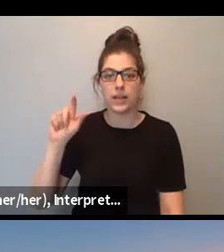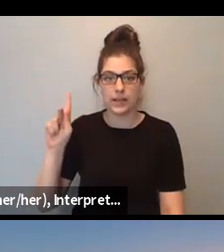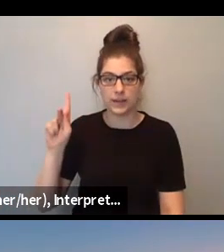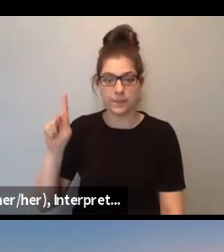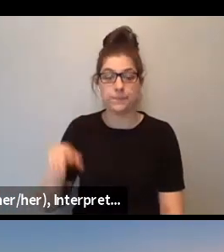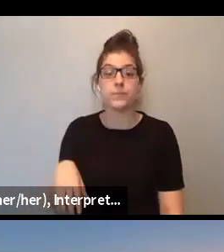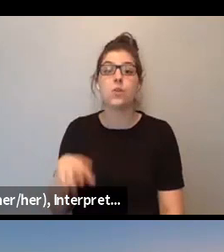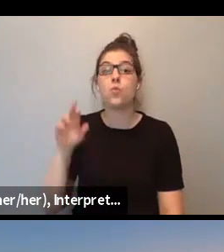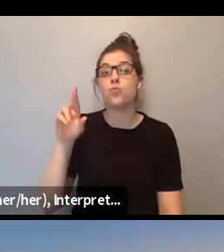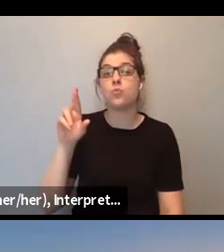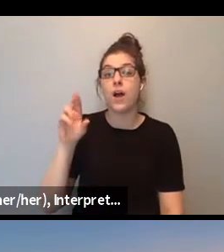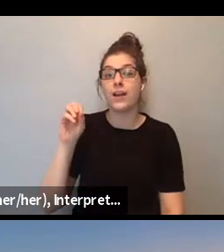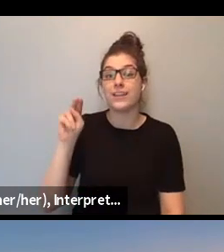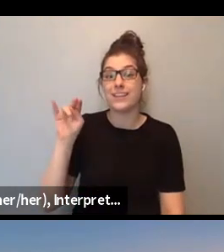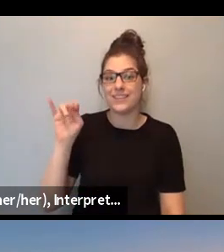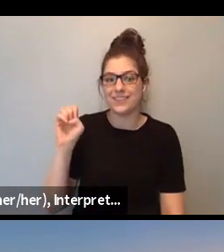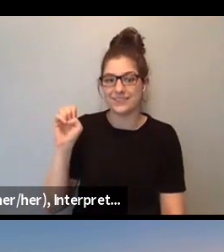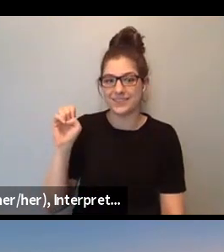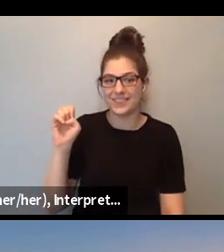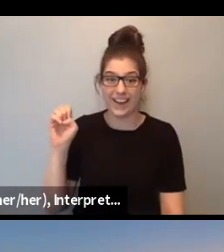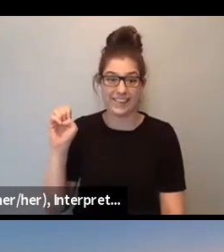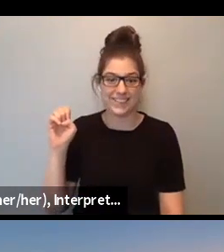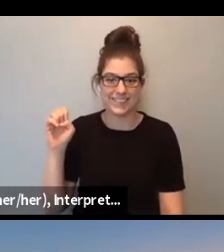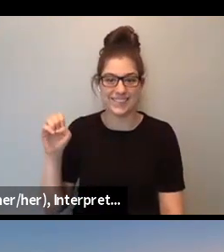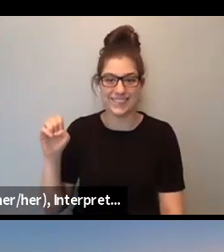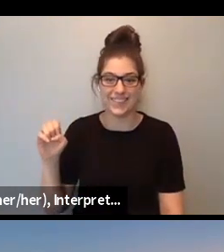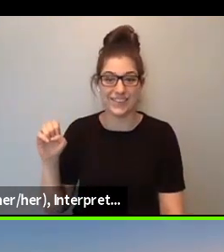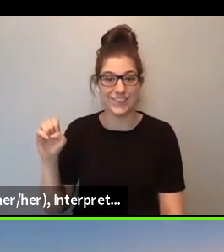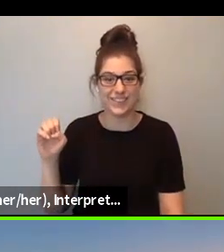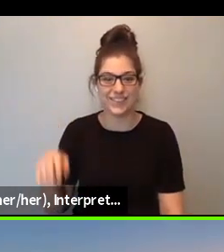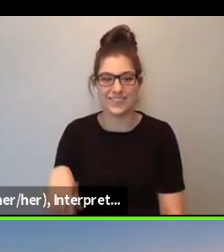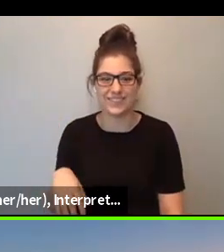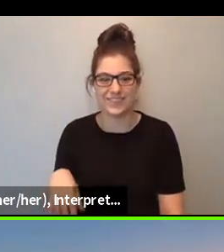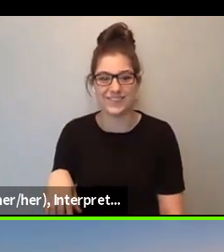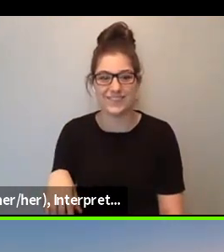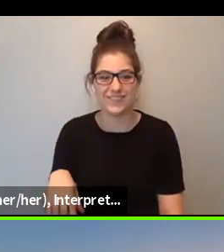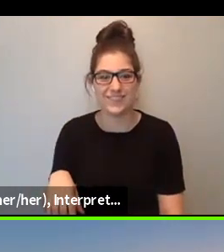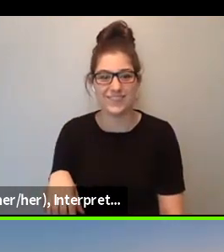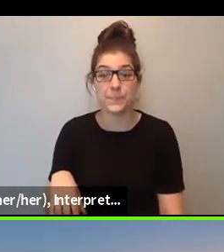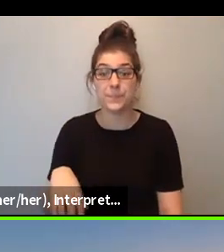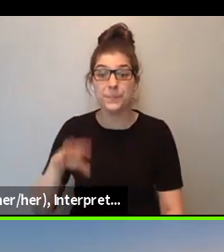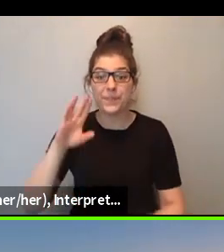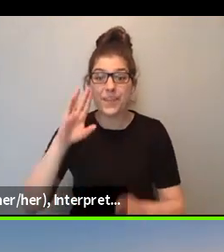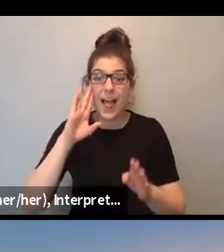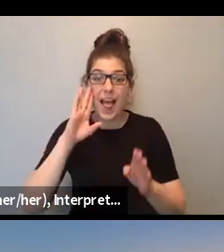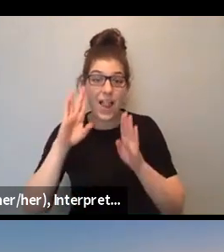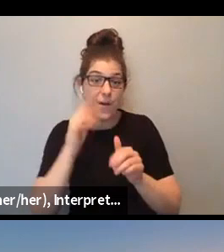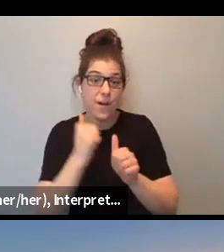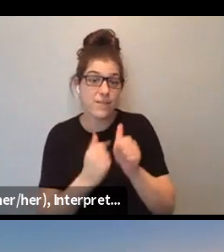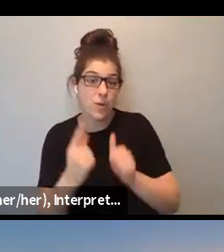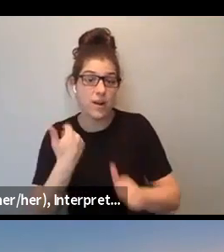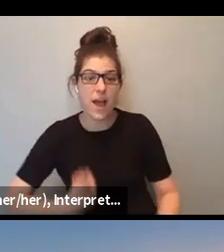Ronnie, hello. Hello. Hello, everyone. I'm Ronnie Pinoy, she, her,